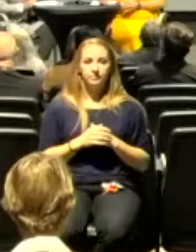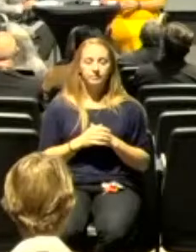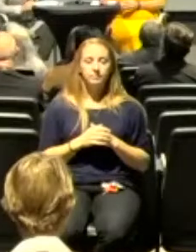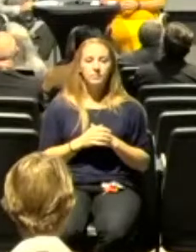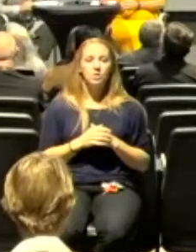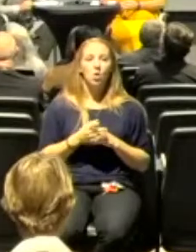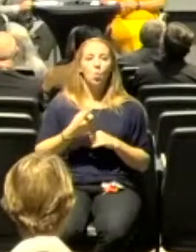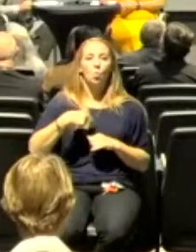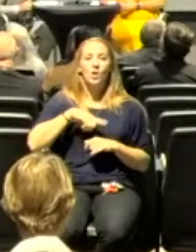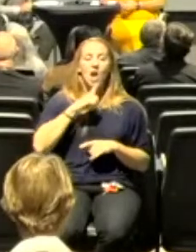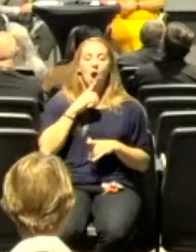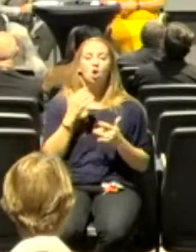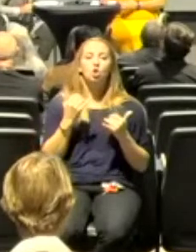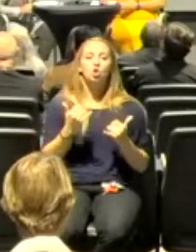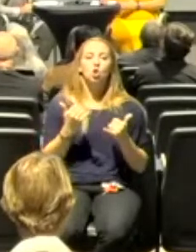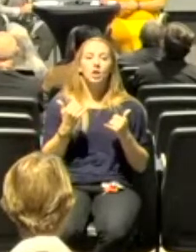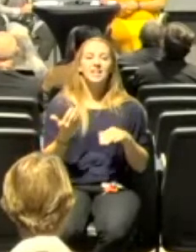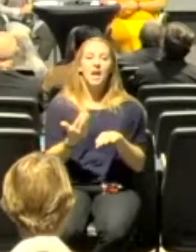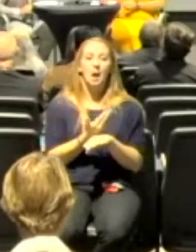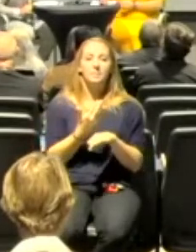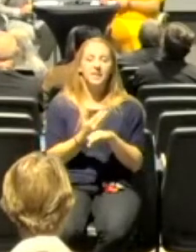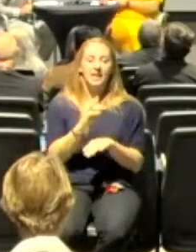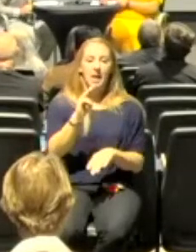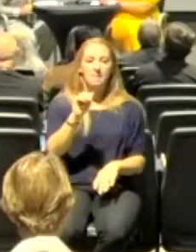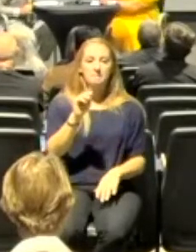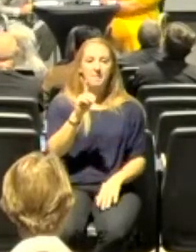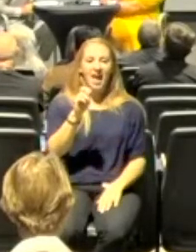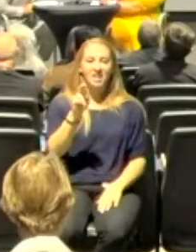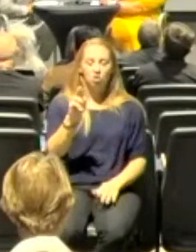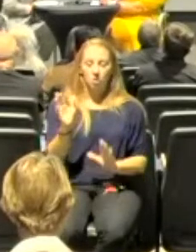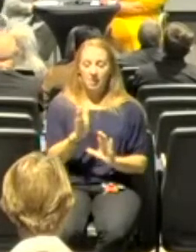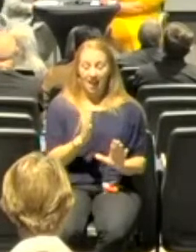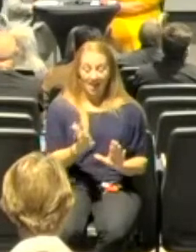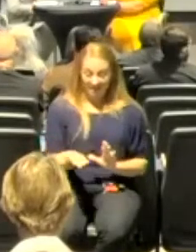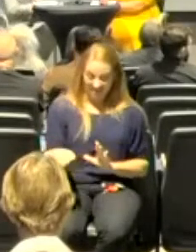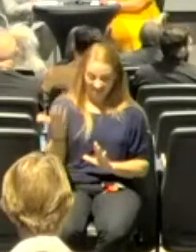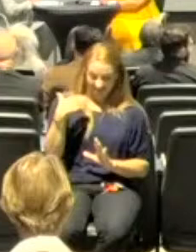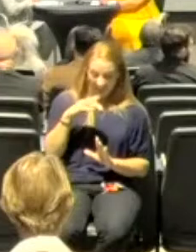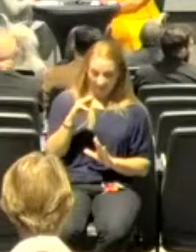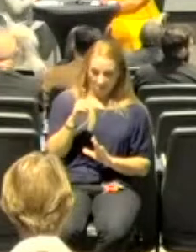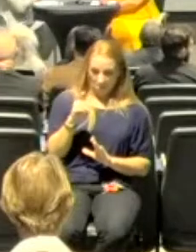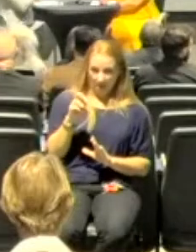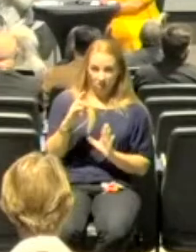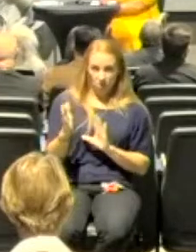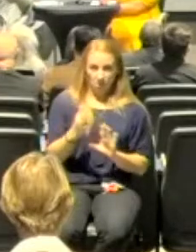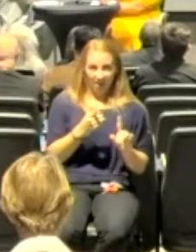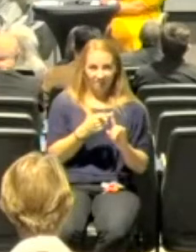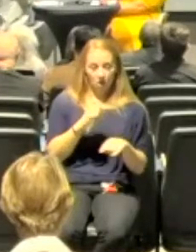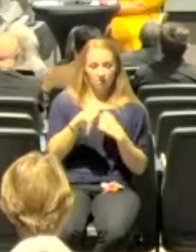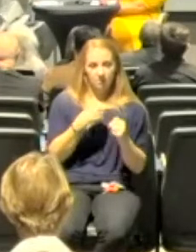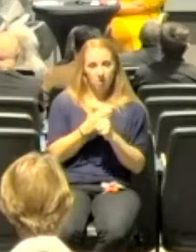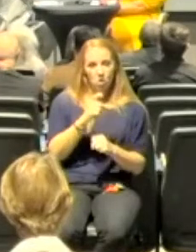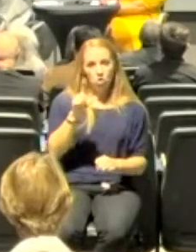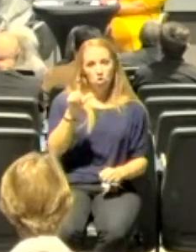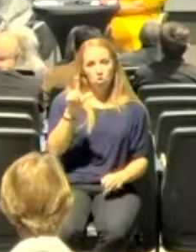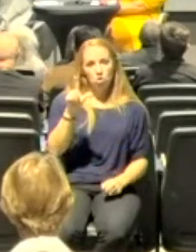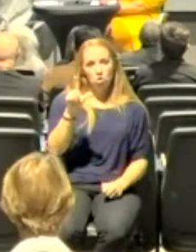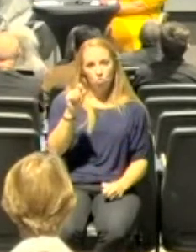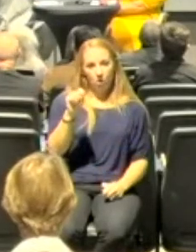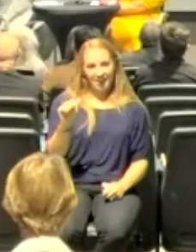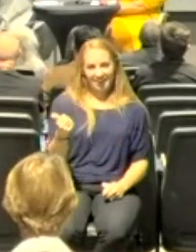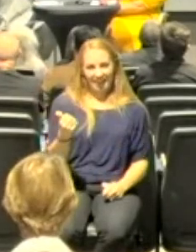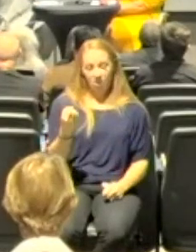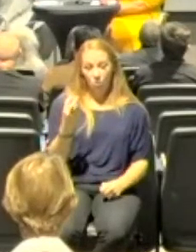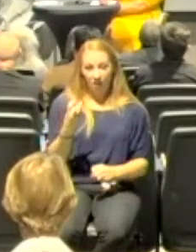As we speak, we are currently updating the master plan. The last master plan that was done was back in 2010. 12 years